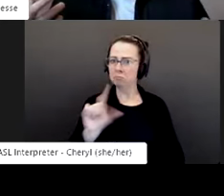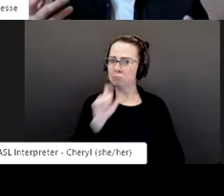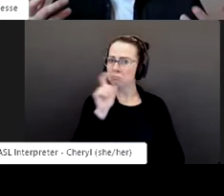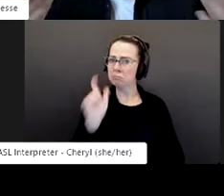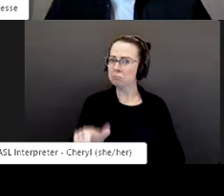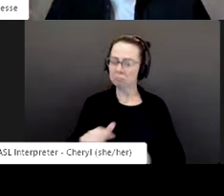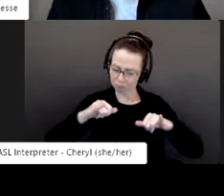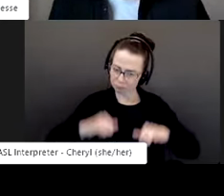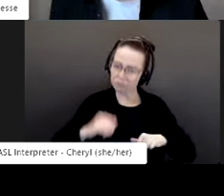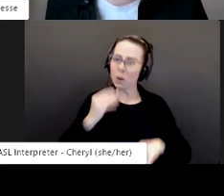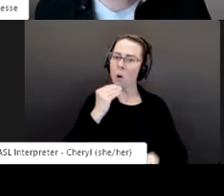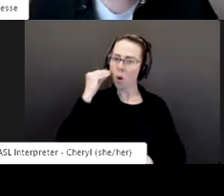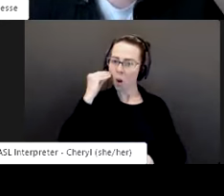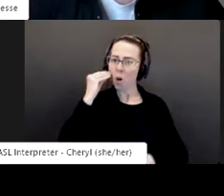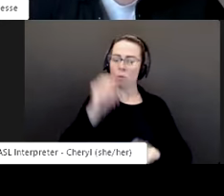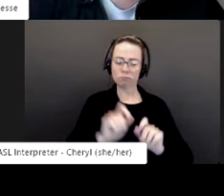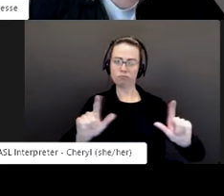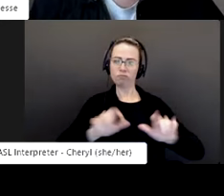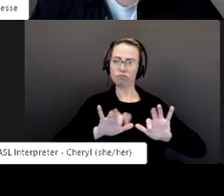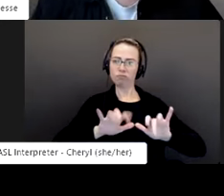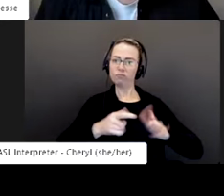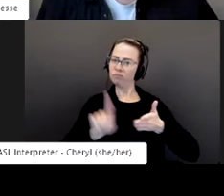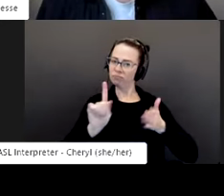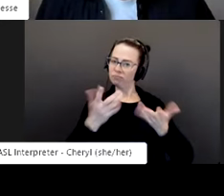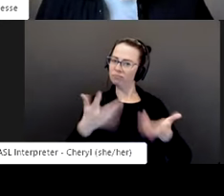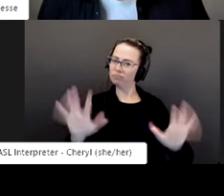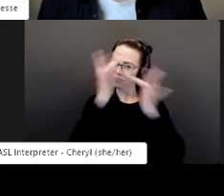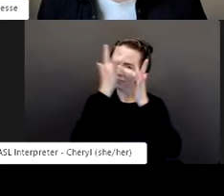payment recognized instantly as well.